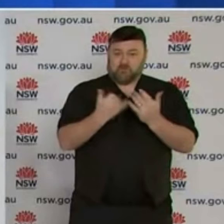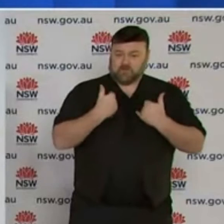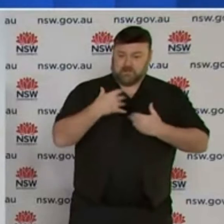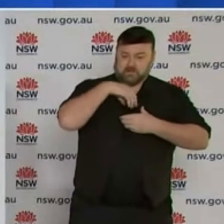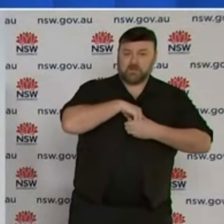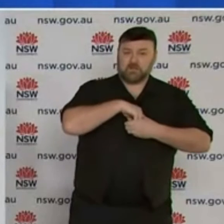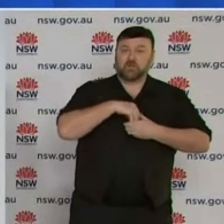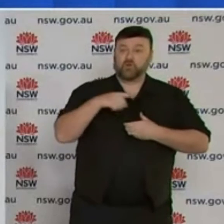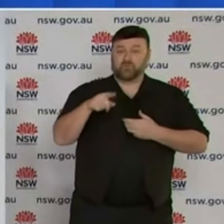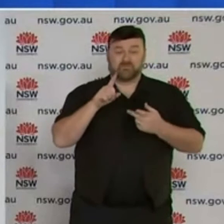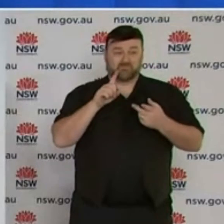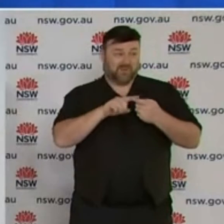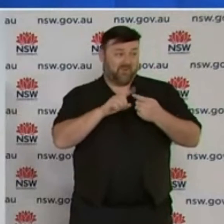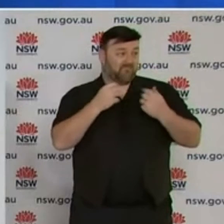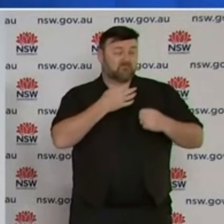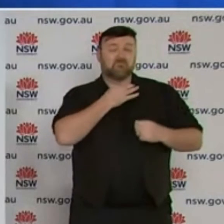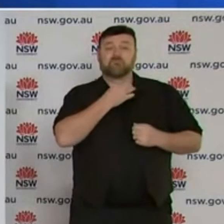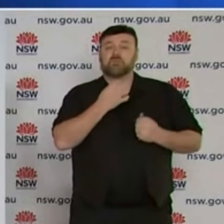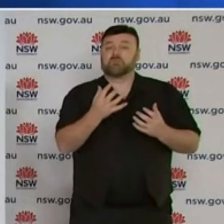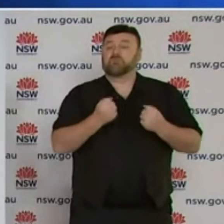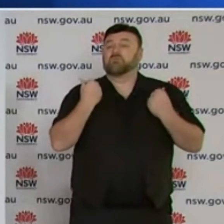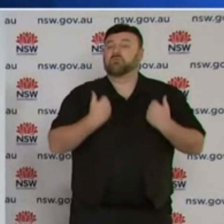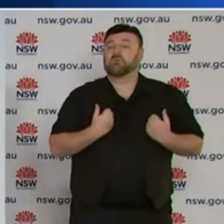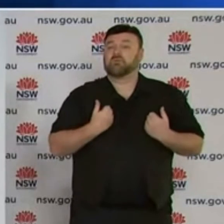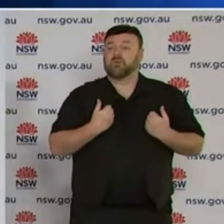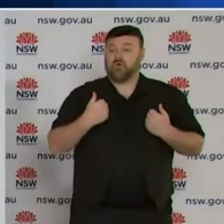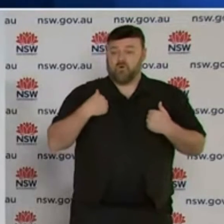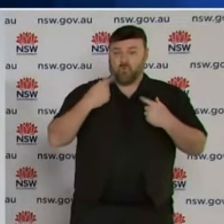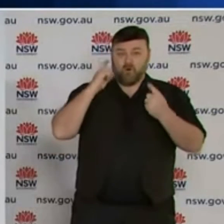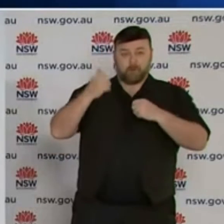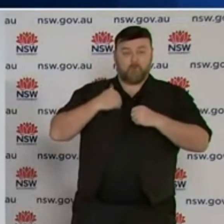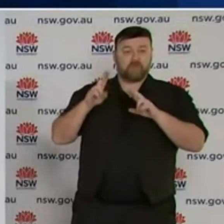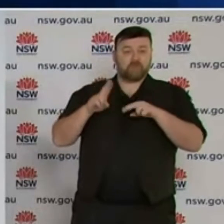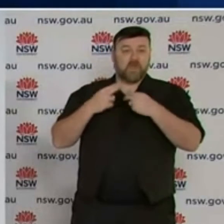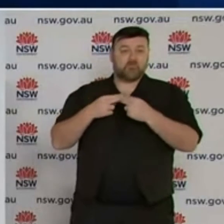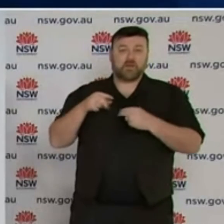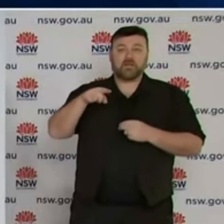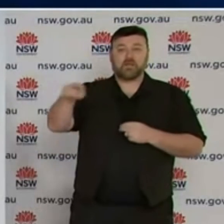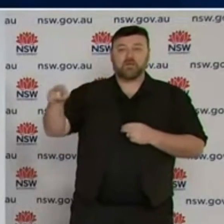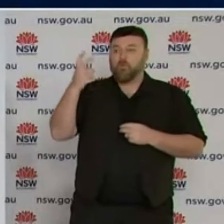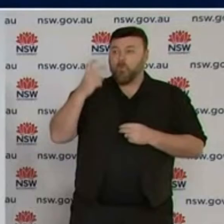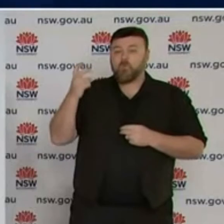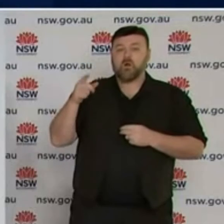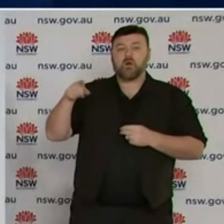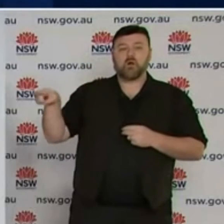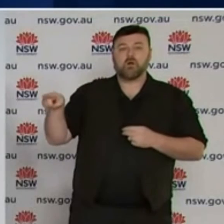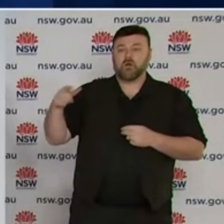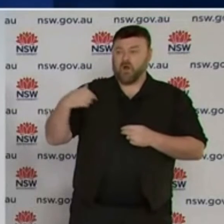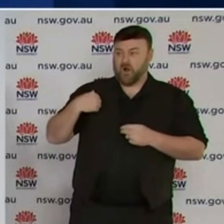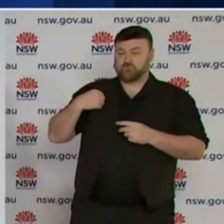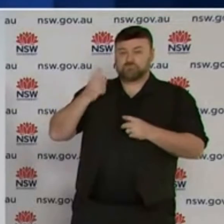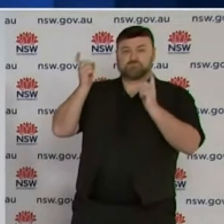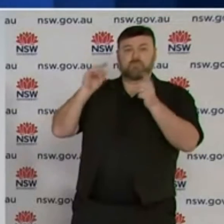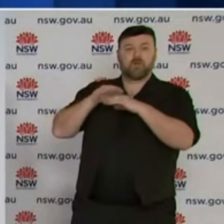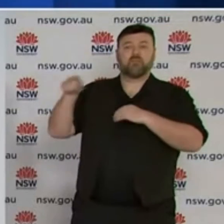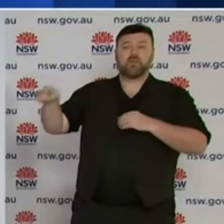about people in my family who are older and because of their age, aren't as well as others in the community are. So even